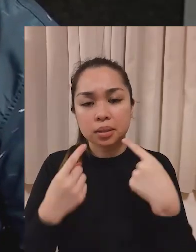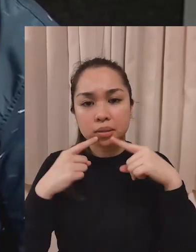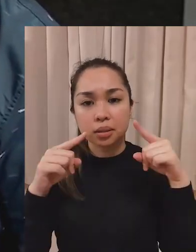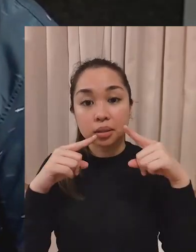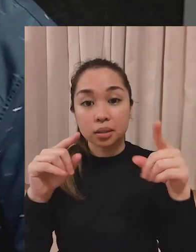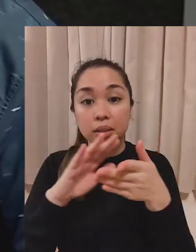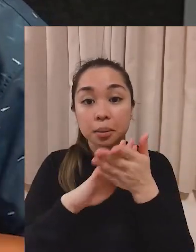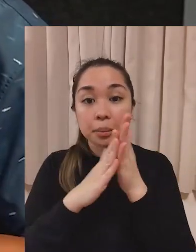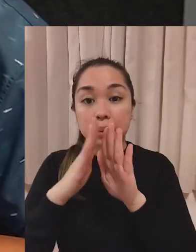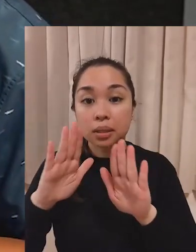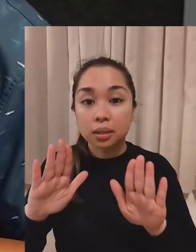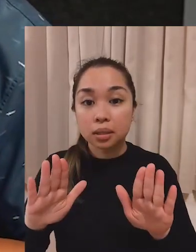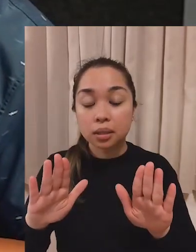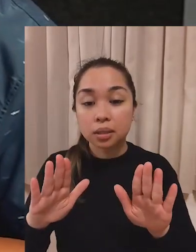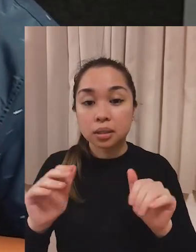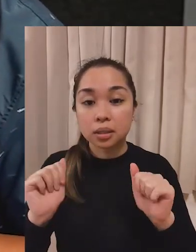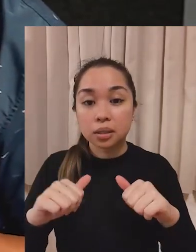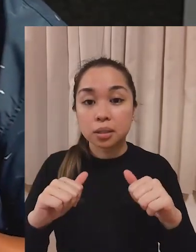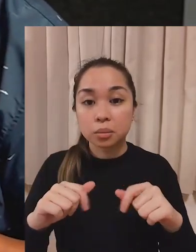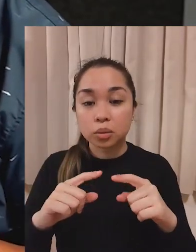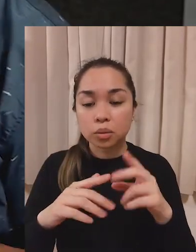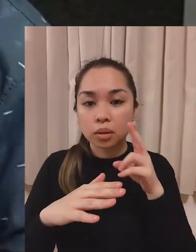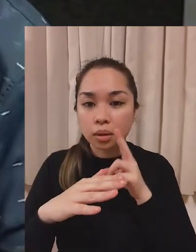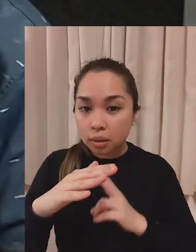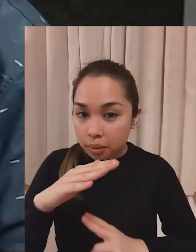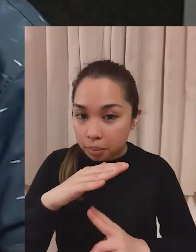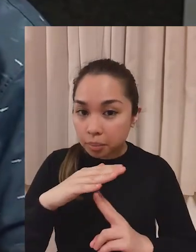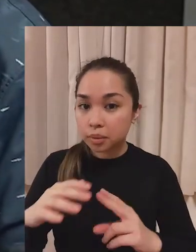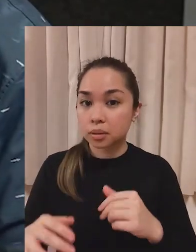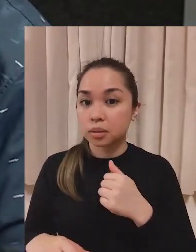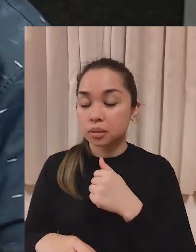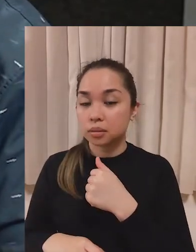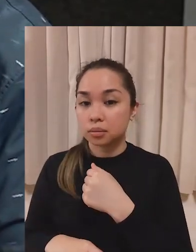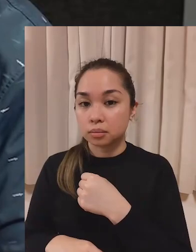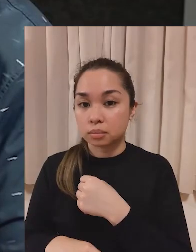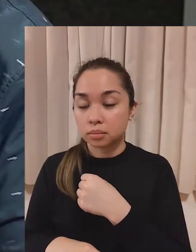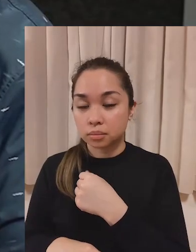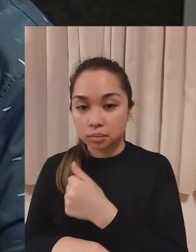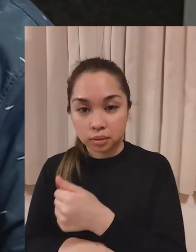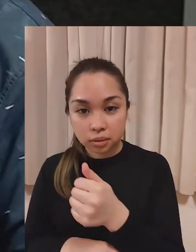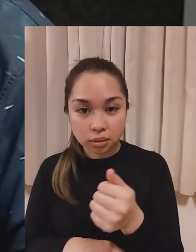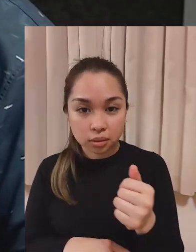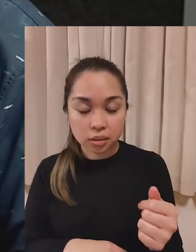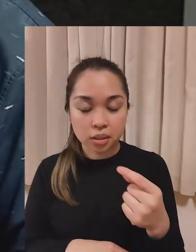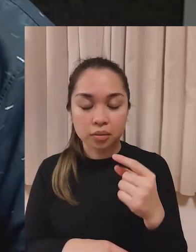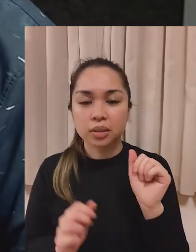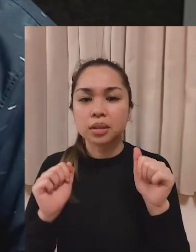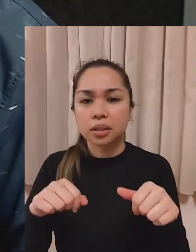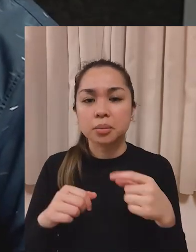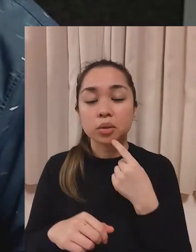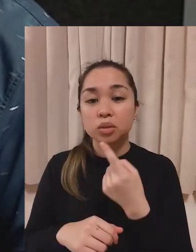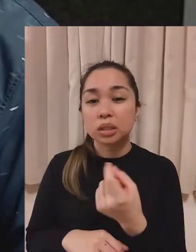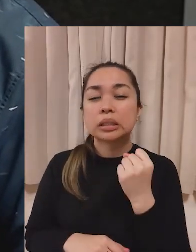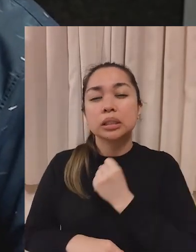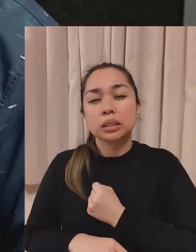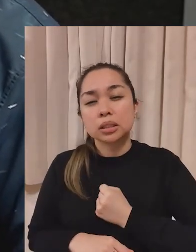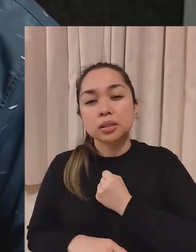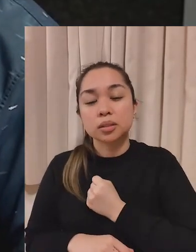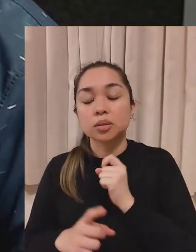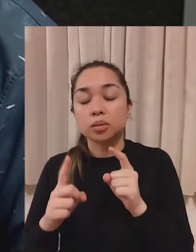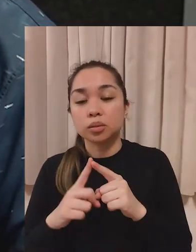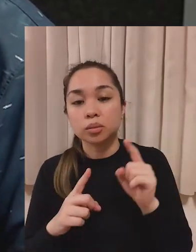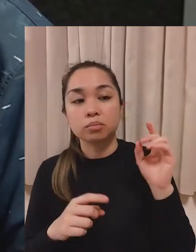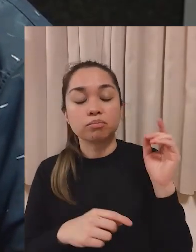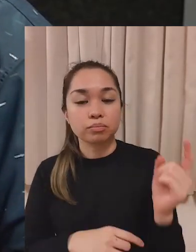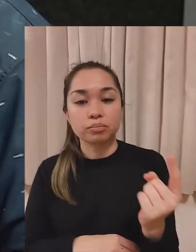declare peace, be able to humble ourselves and be able to say, I'm sorry, Lord, to each other. And